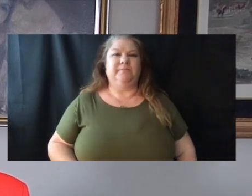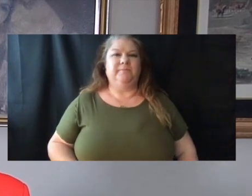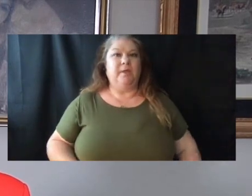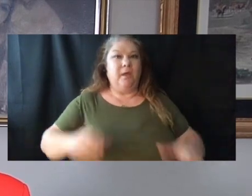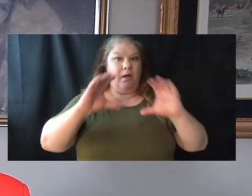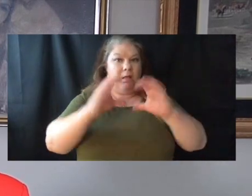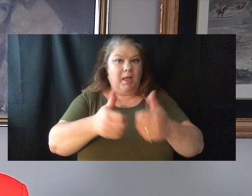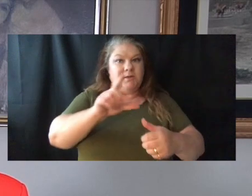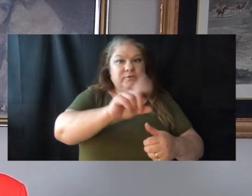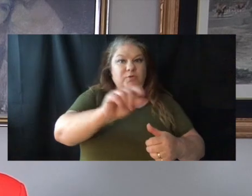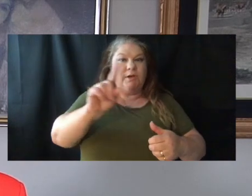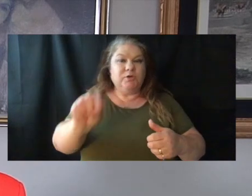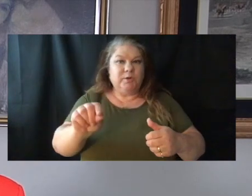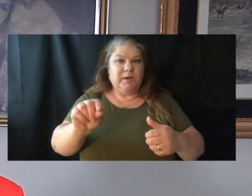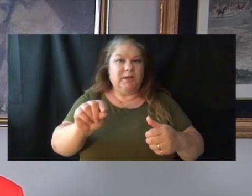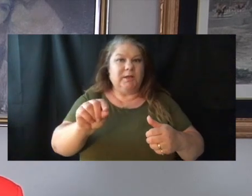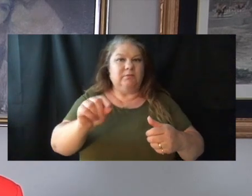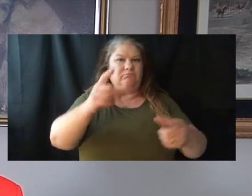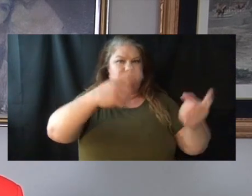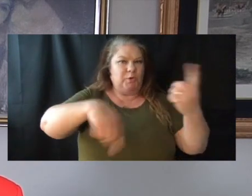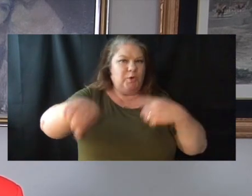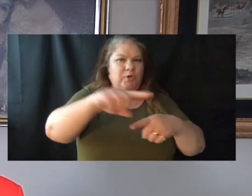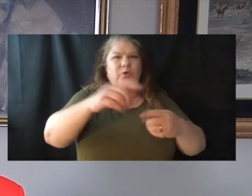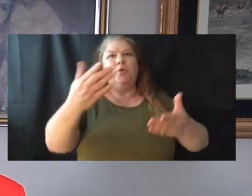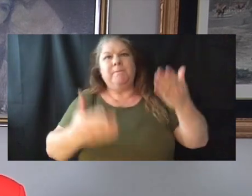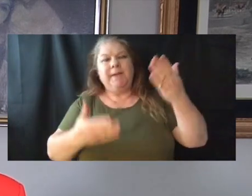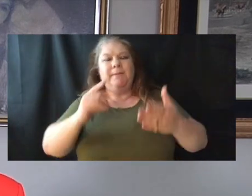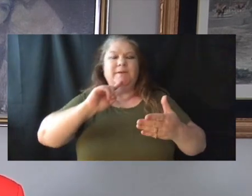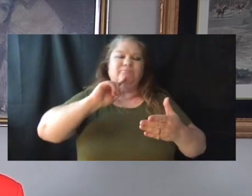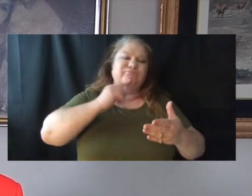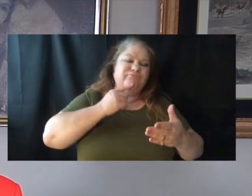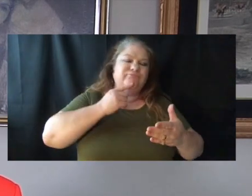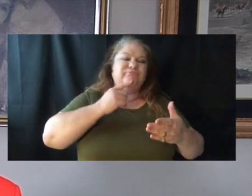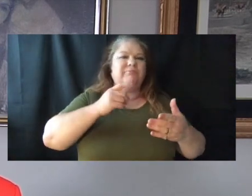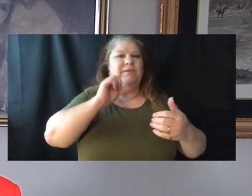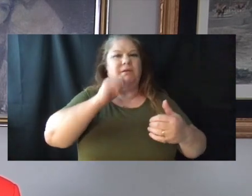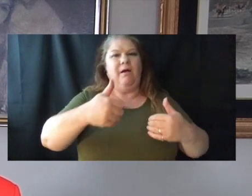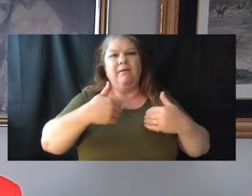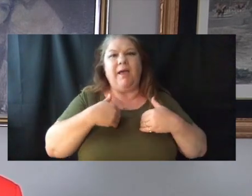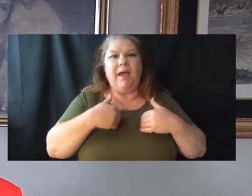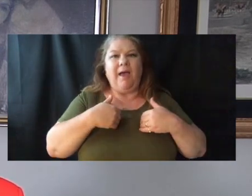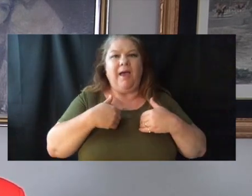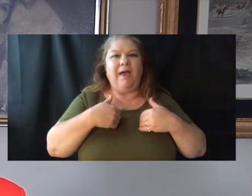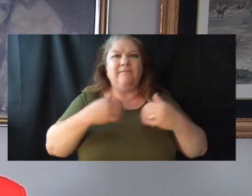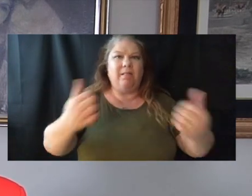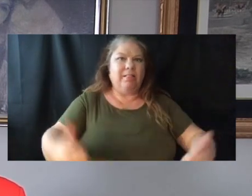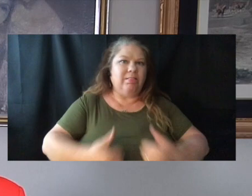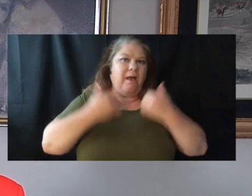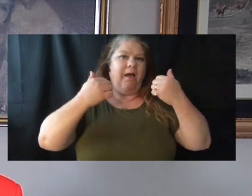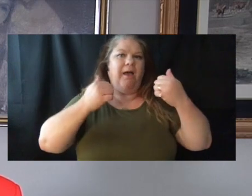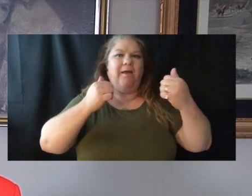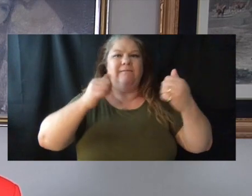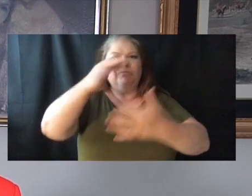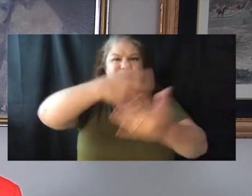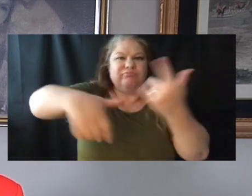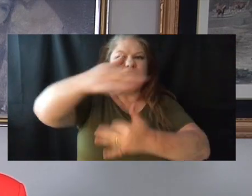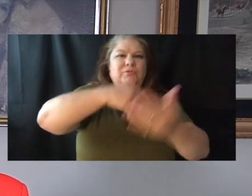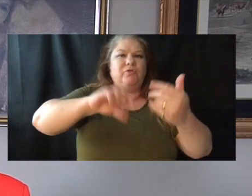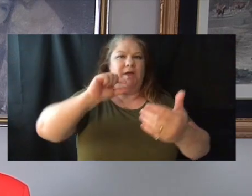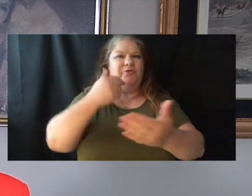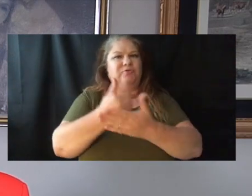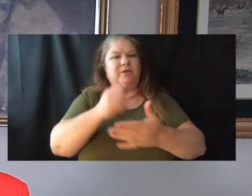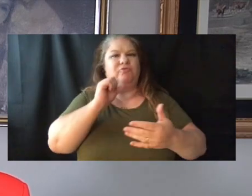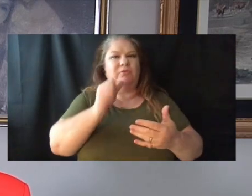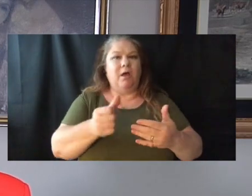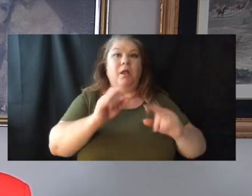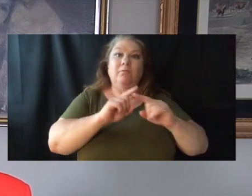Class of 2020, you may be disappointed that you're not having an in-person graduation, but